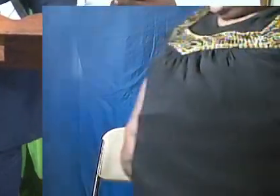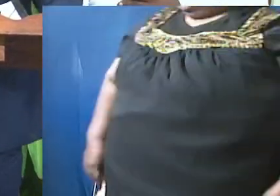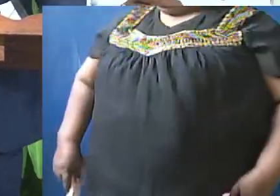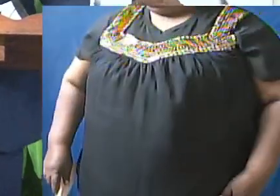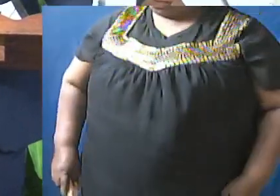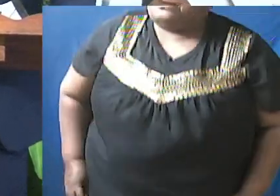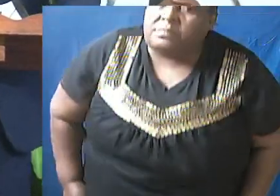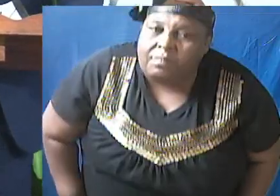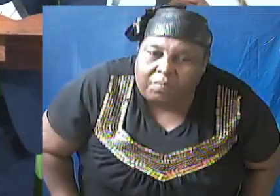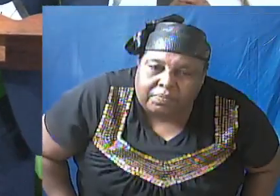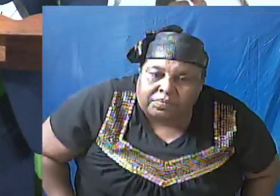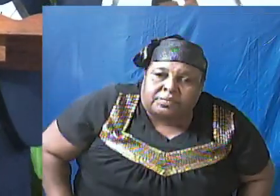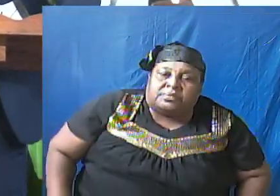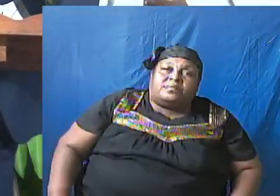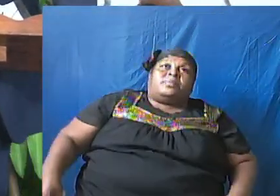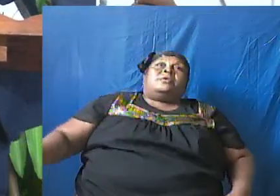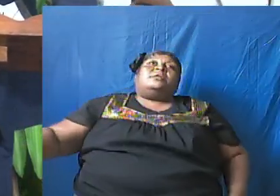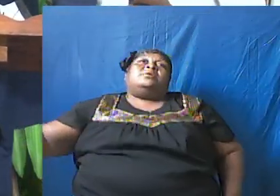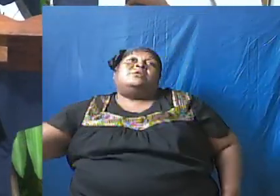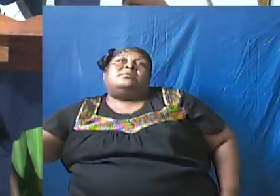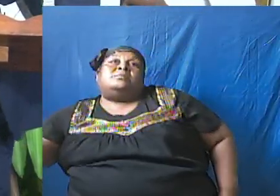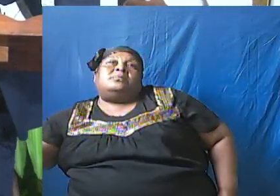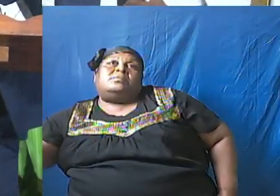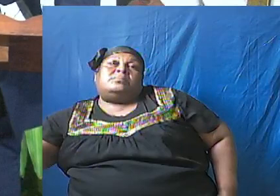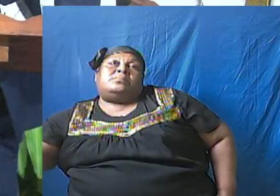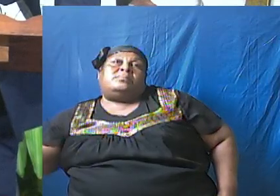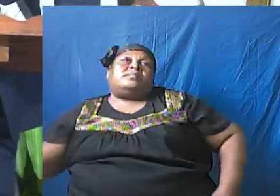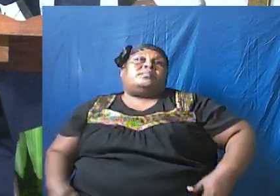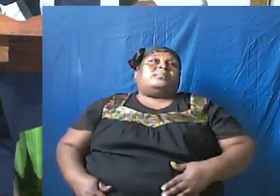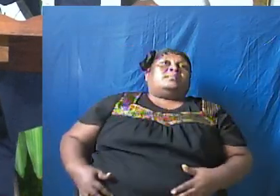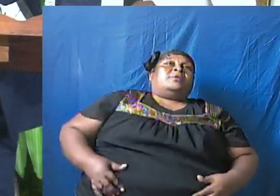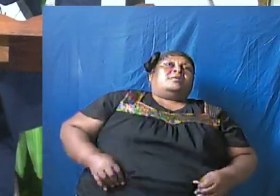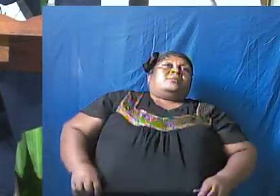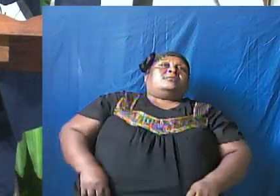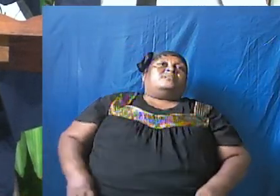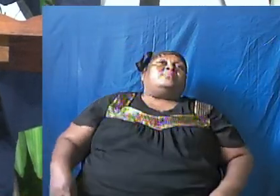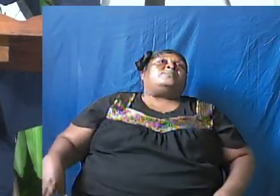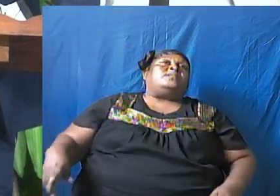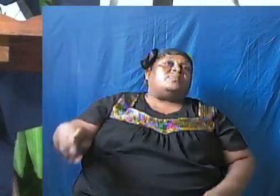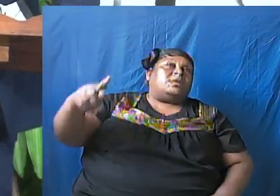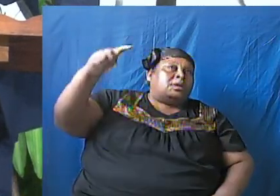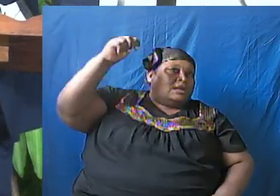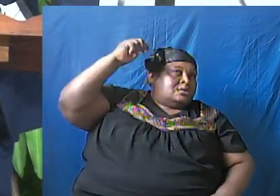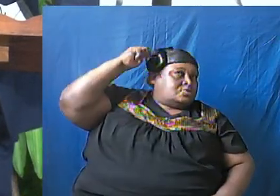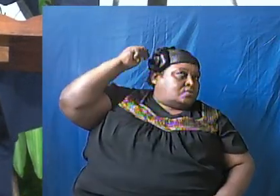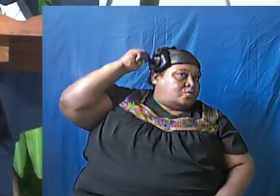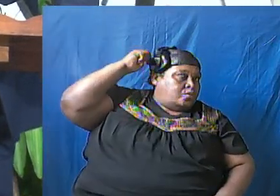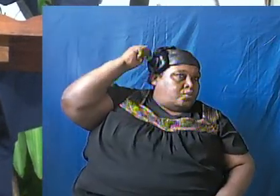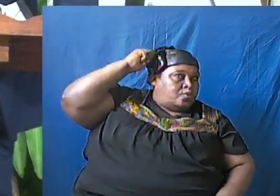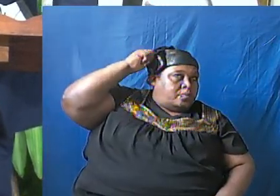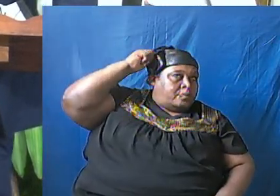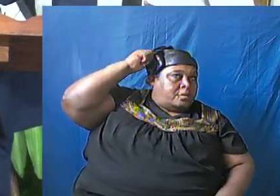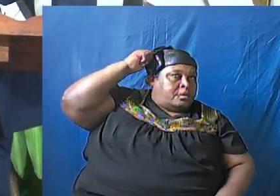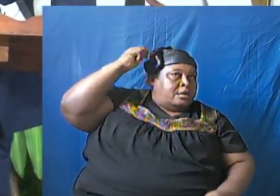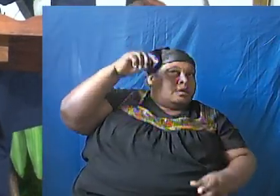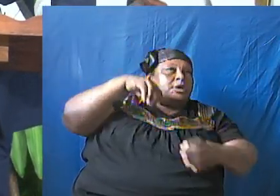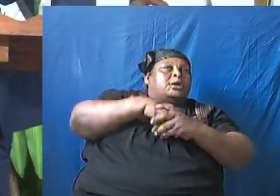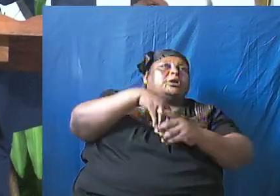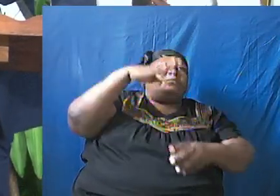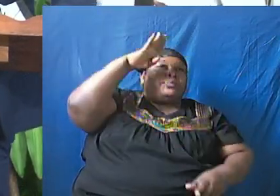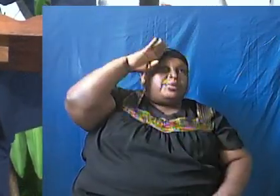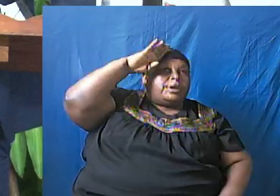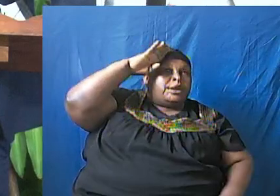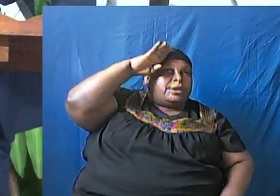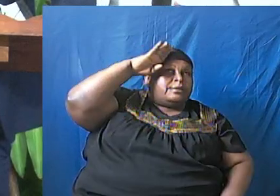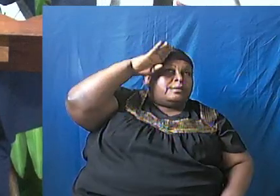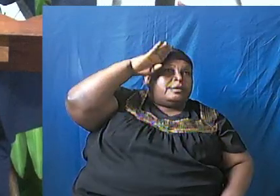we are going to be very specific because there is a tumor, a large tumor in his brain. And so we